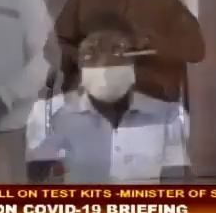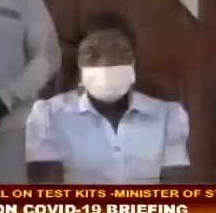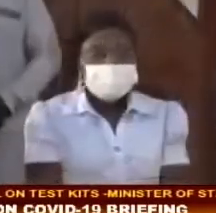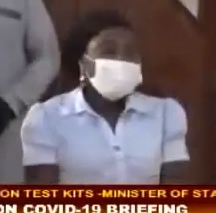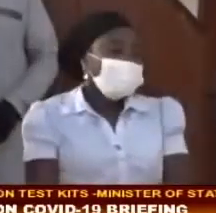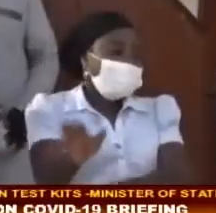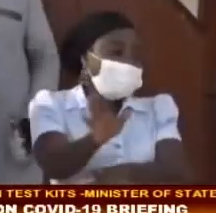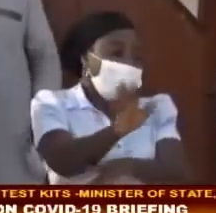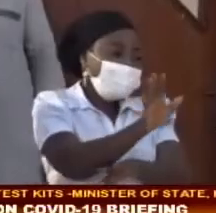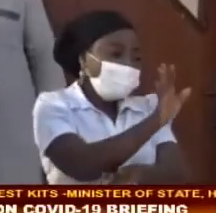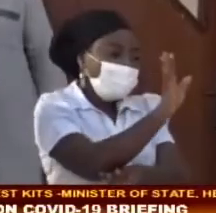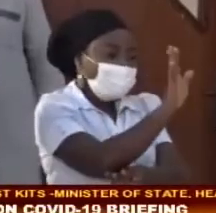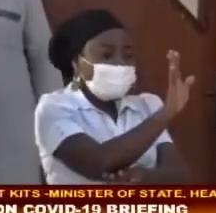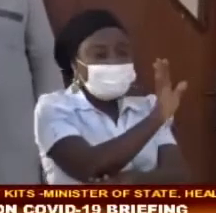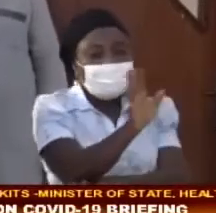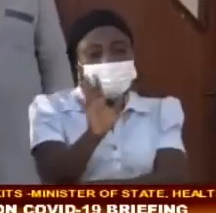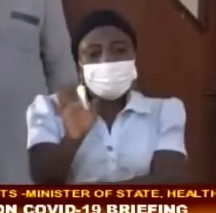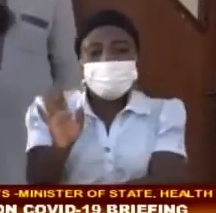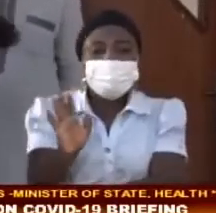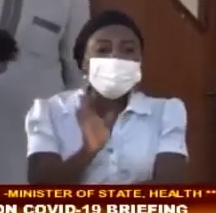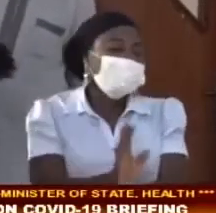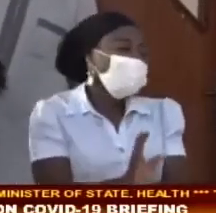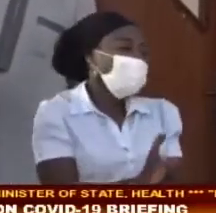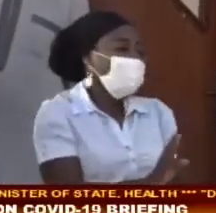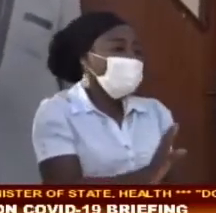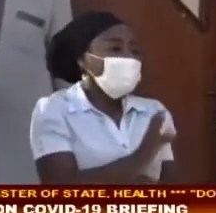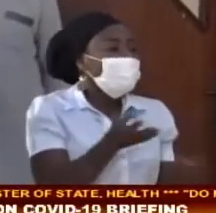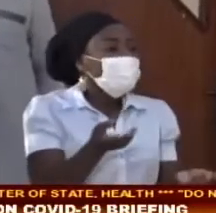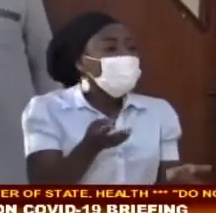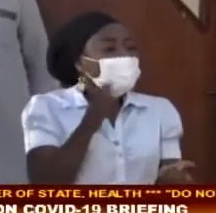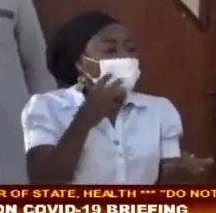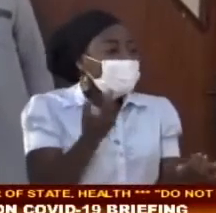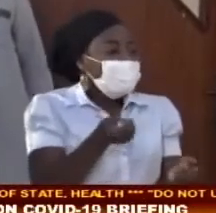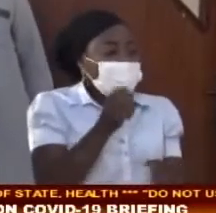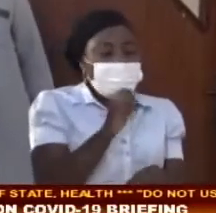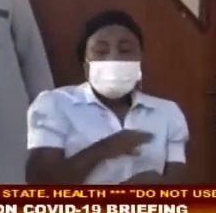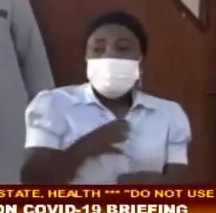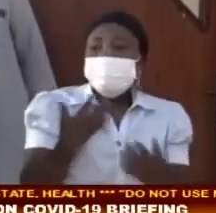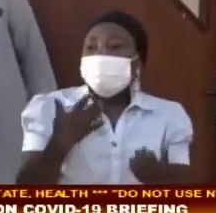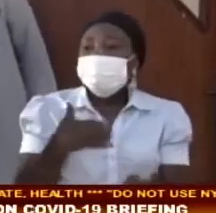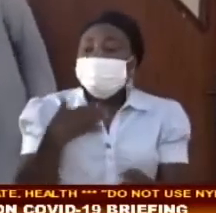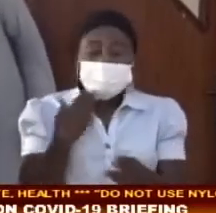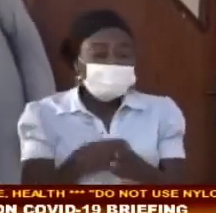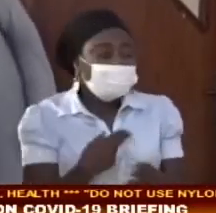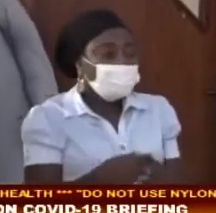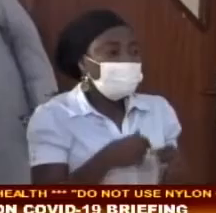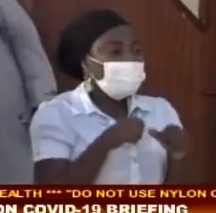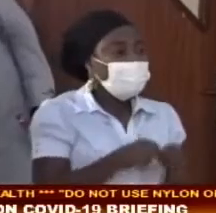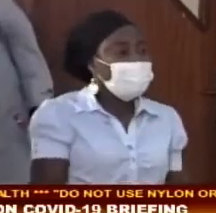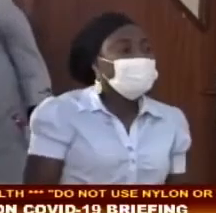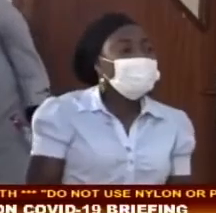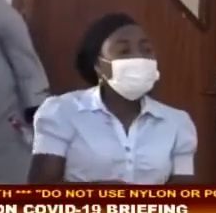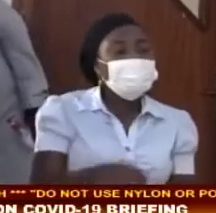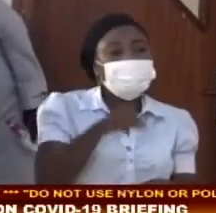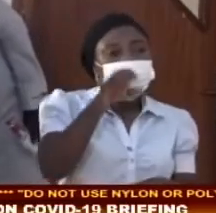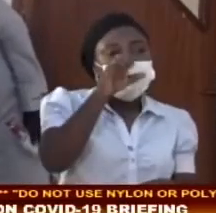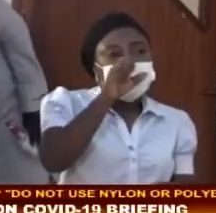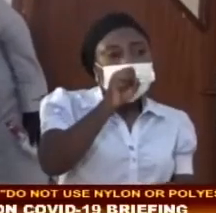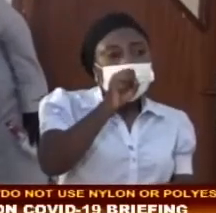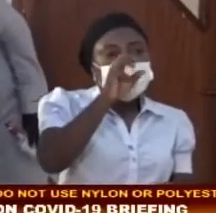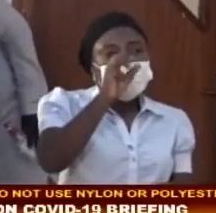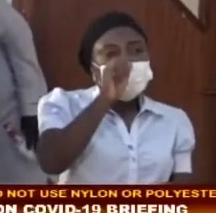Good afternoon, Mr. Chairman, members of the task force, my colleagues. My name is Mohammed Saliu Nazif, I work for Voice of